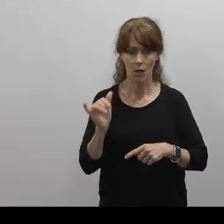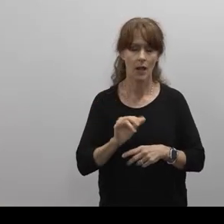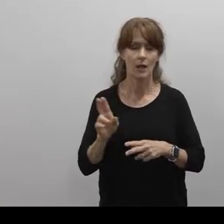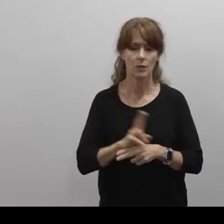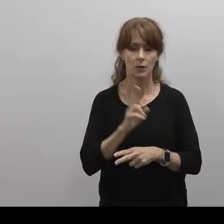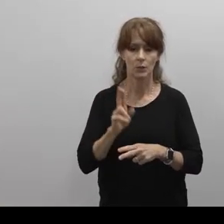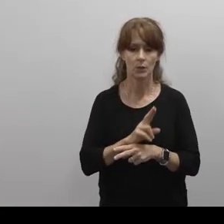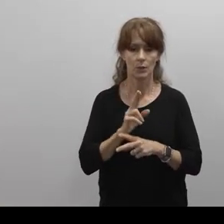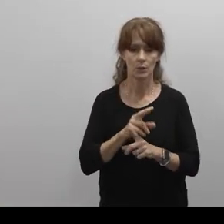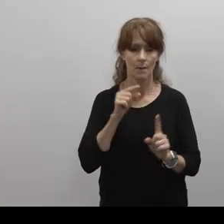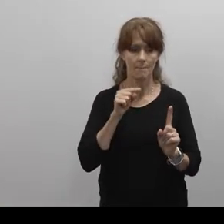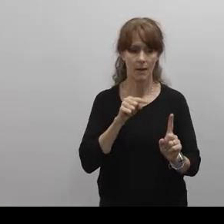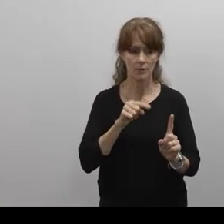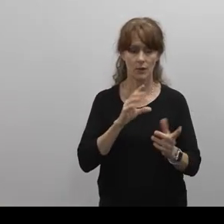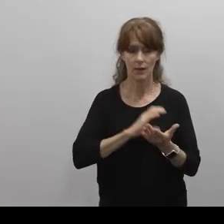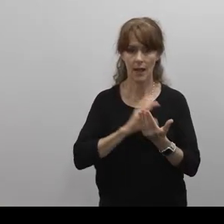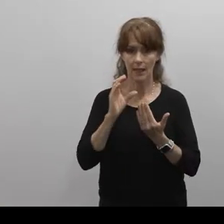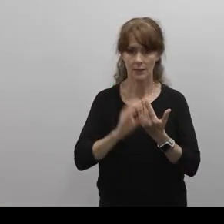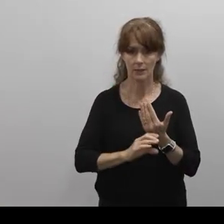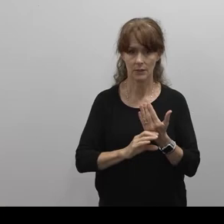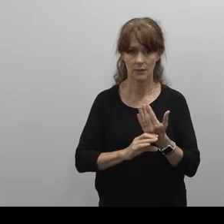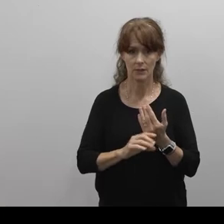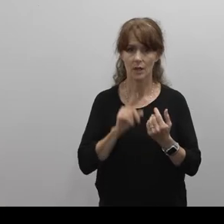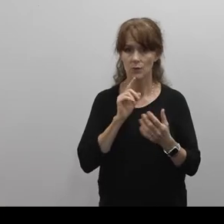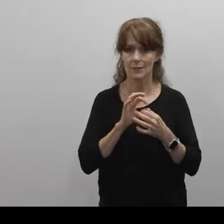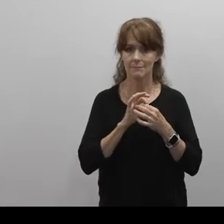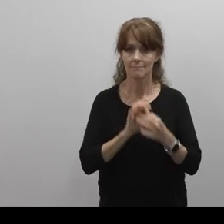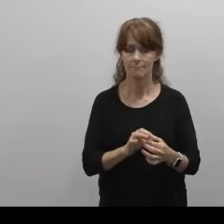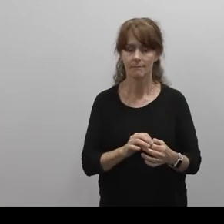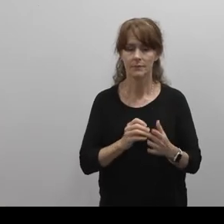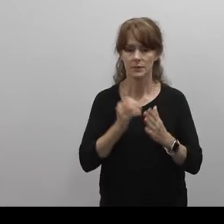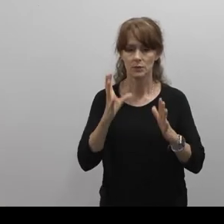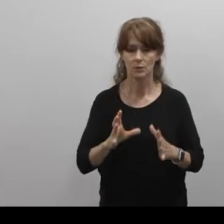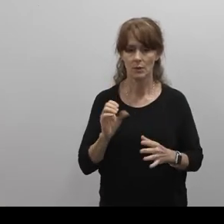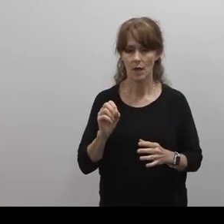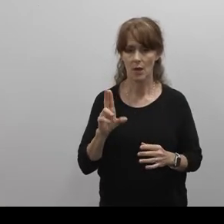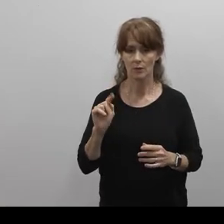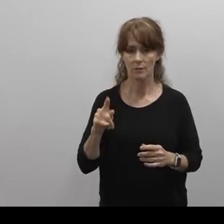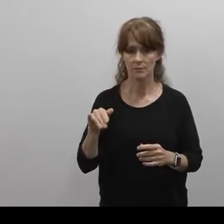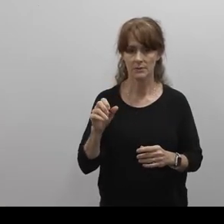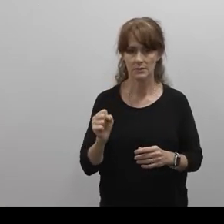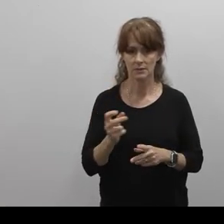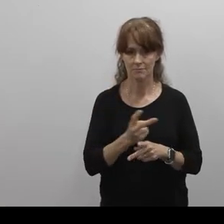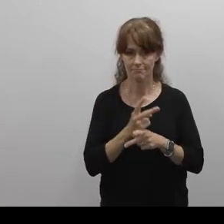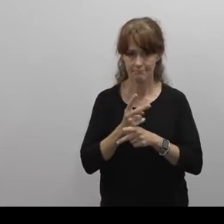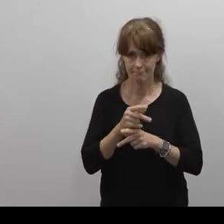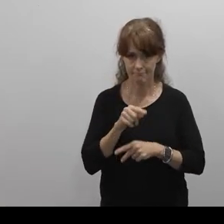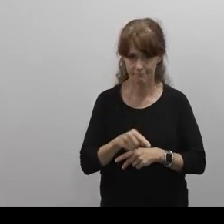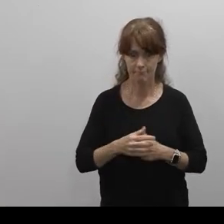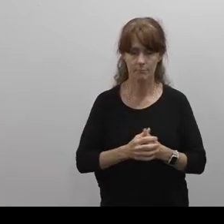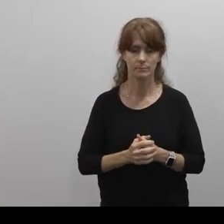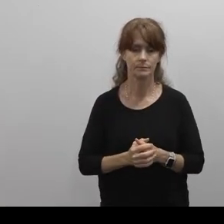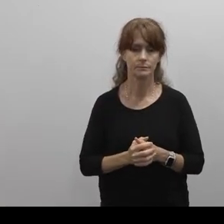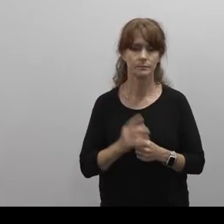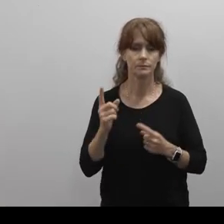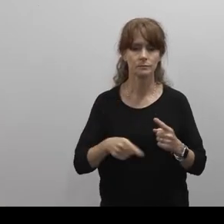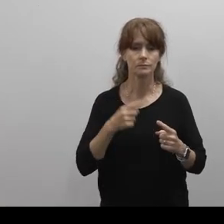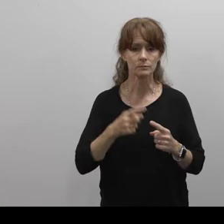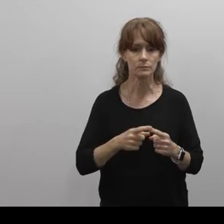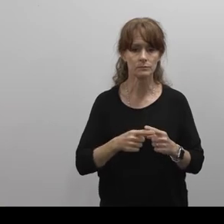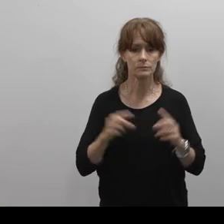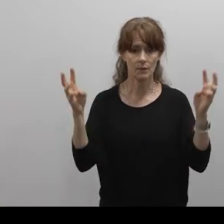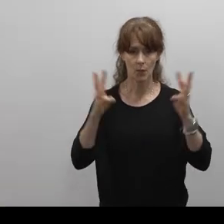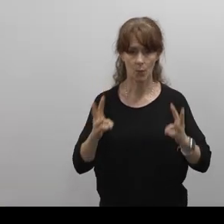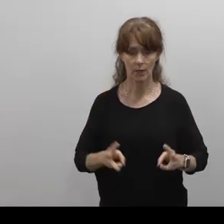use a monitoring calendar that is highly connected to student outcomes focused governance. When we got to the winter